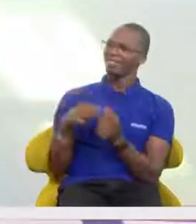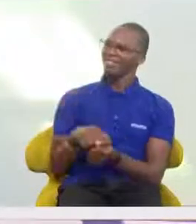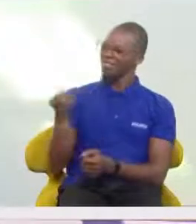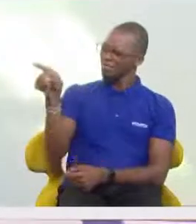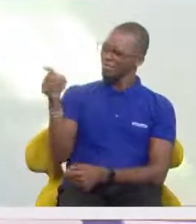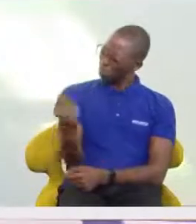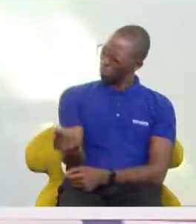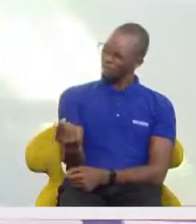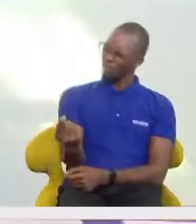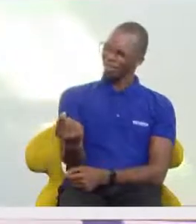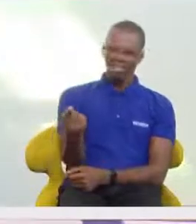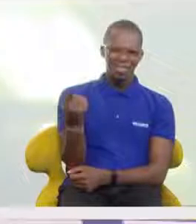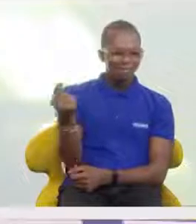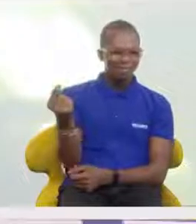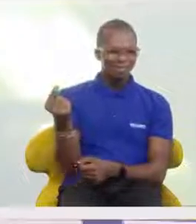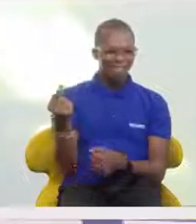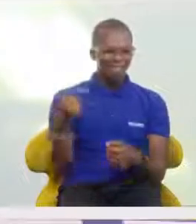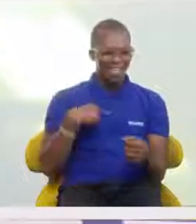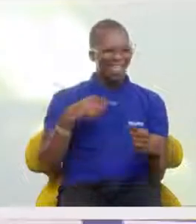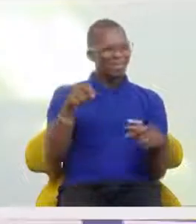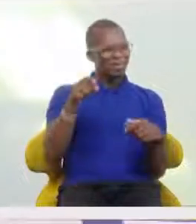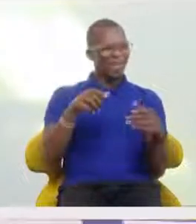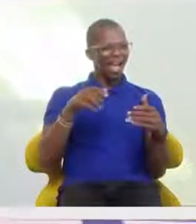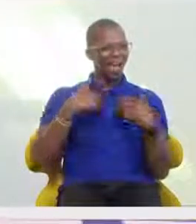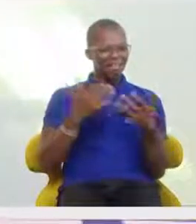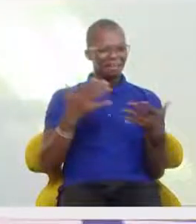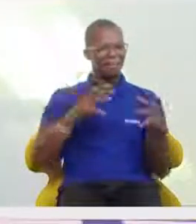small, and you're doing these big things."